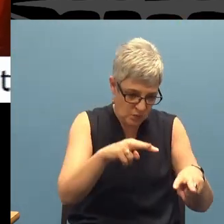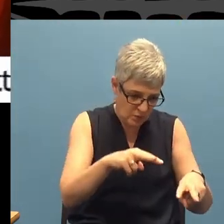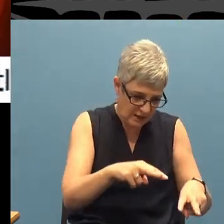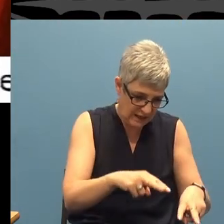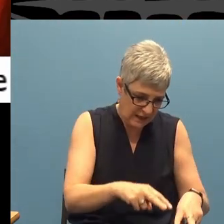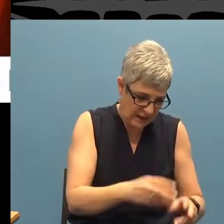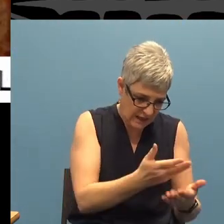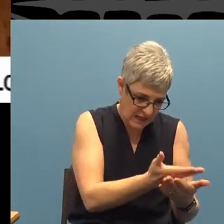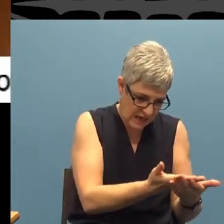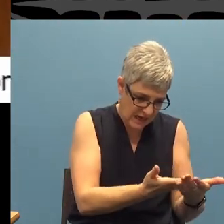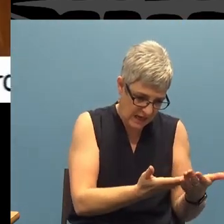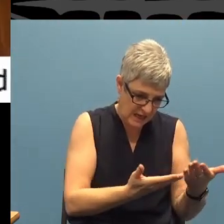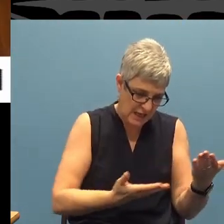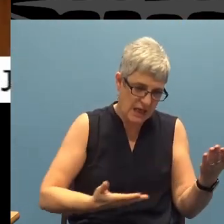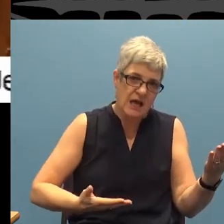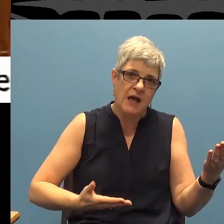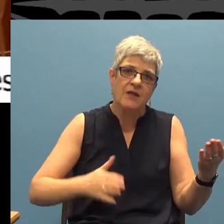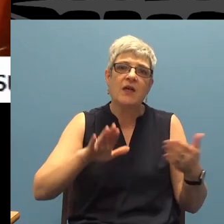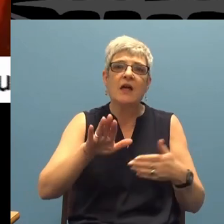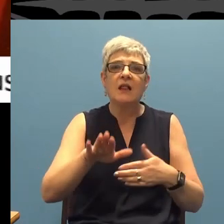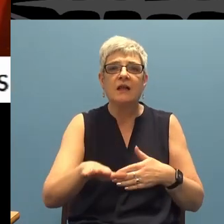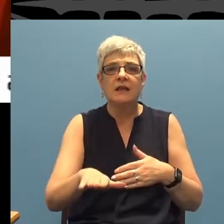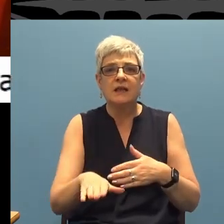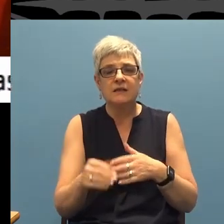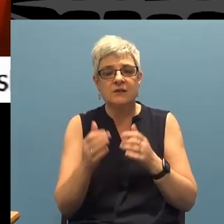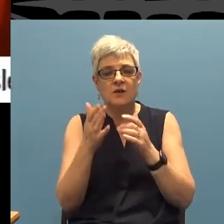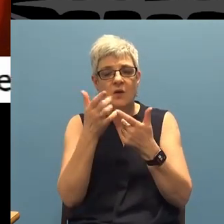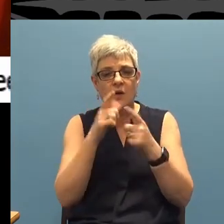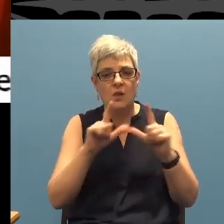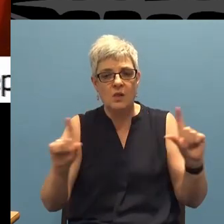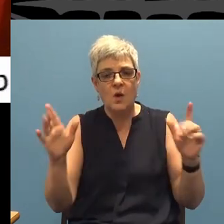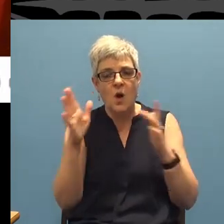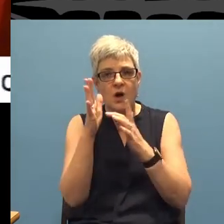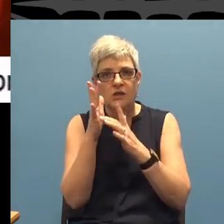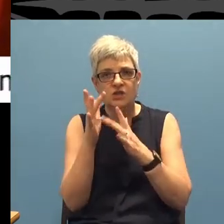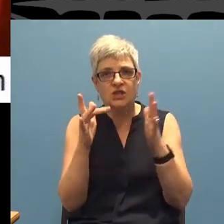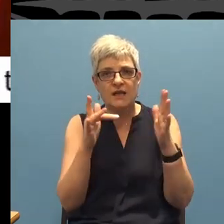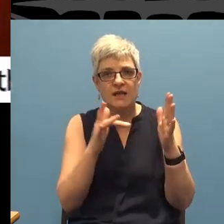down where he lay. And